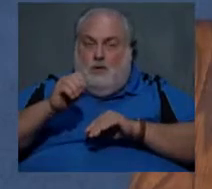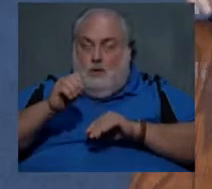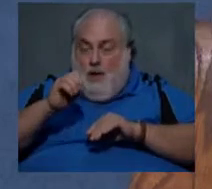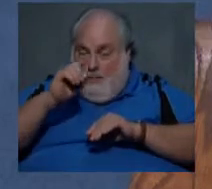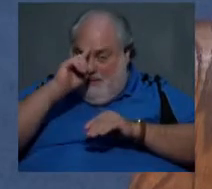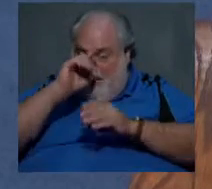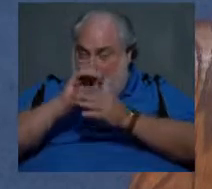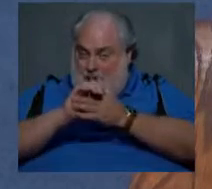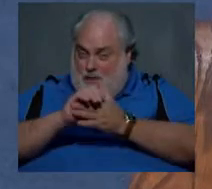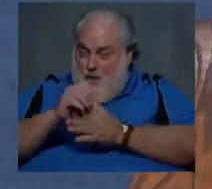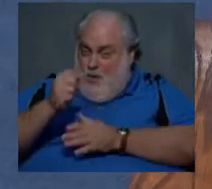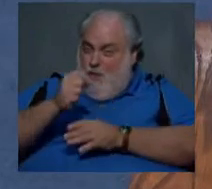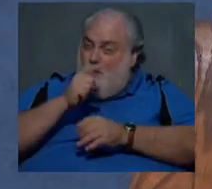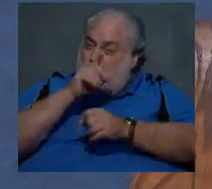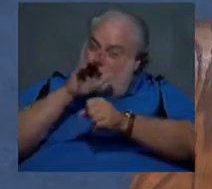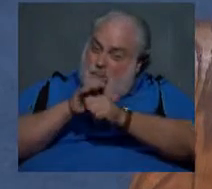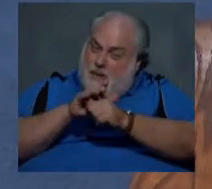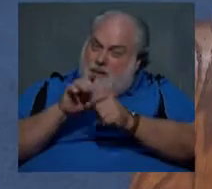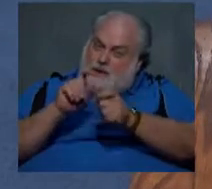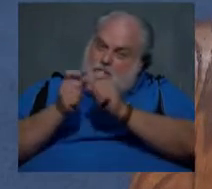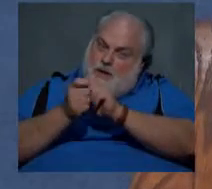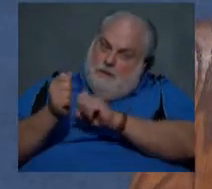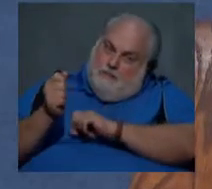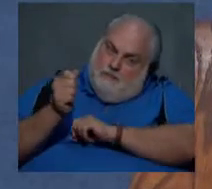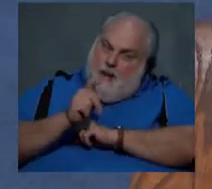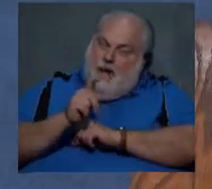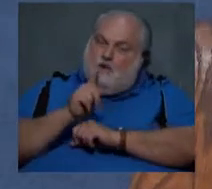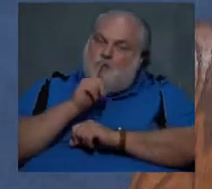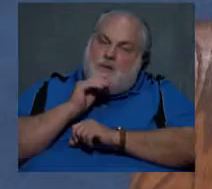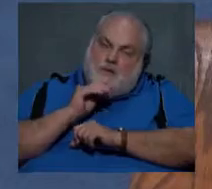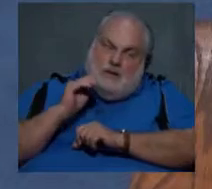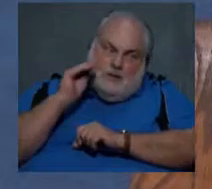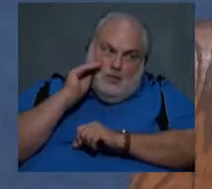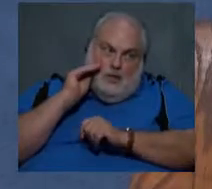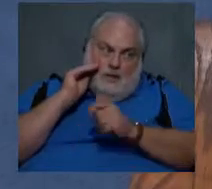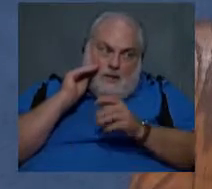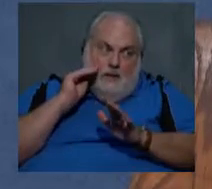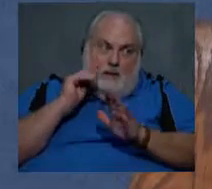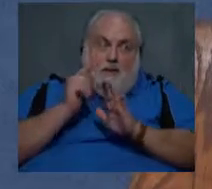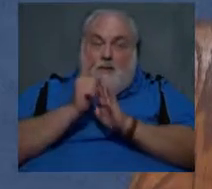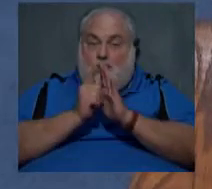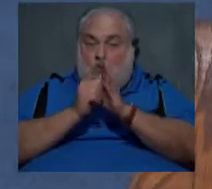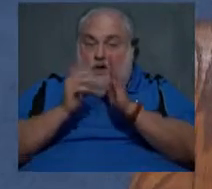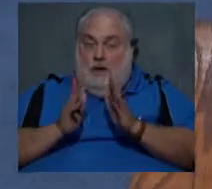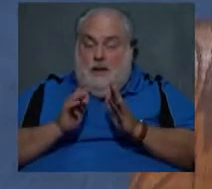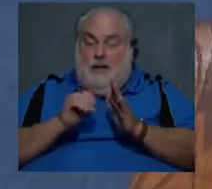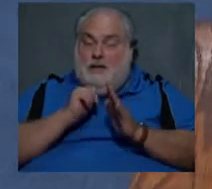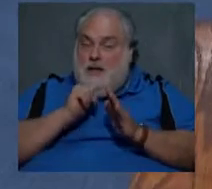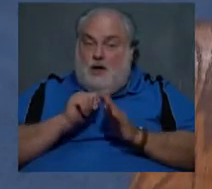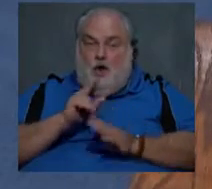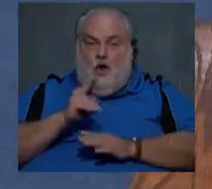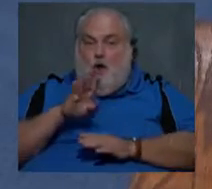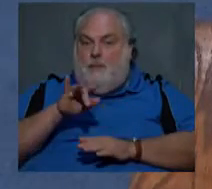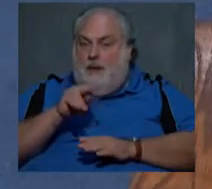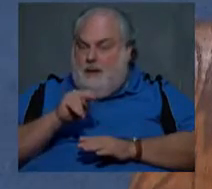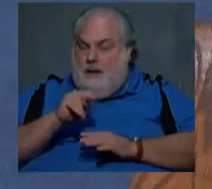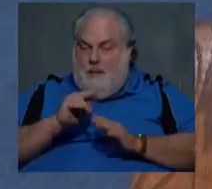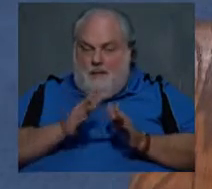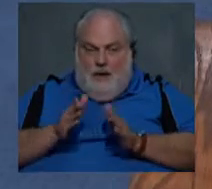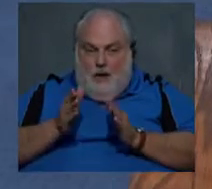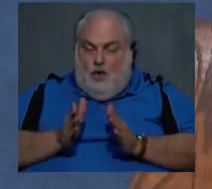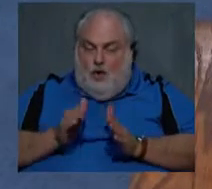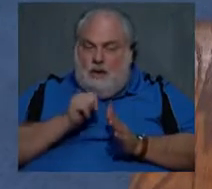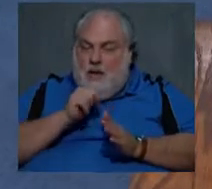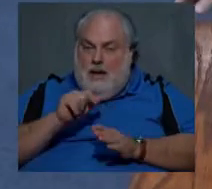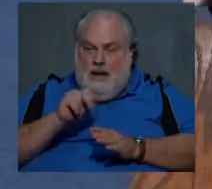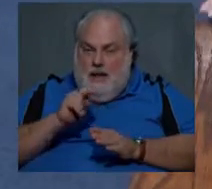think they should hold up their promise and convert it back to residential. The lawyer is not an urban planner. He's not an architect. He's not a